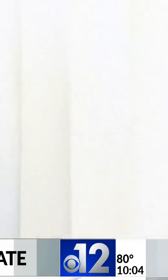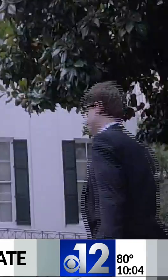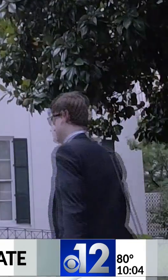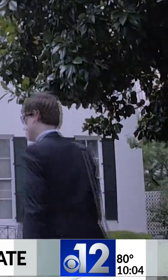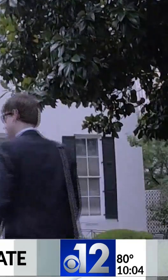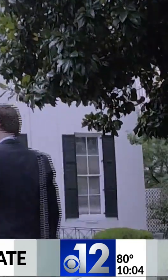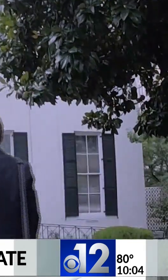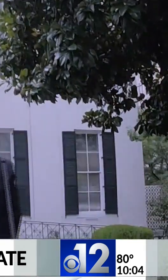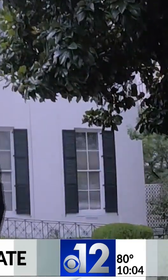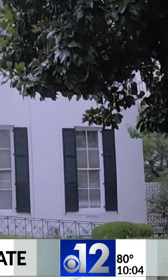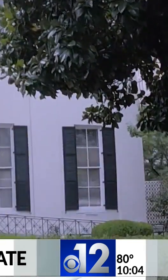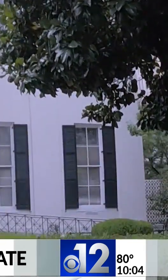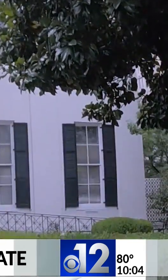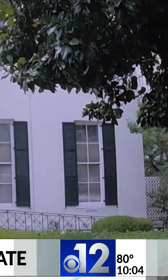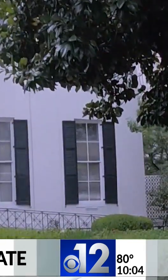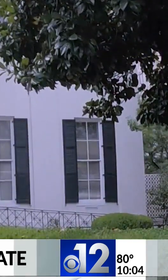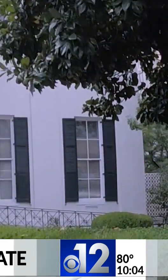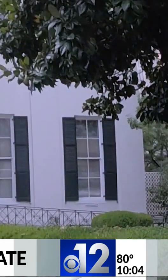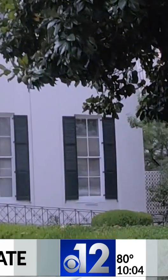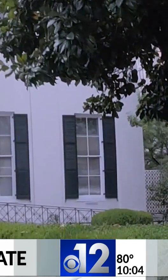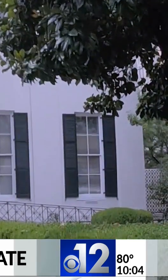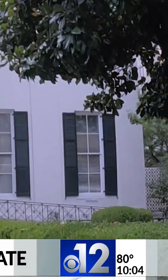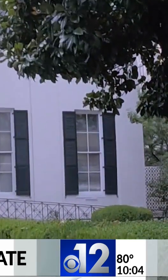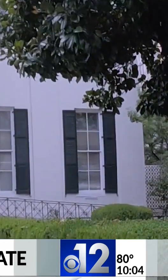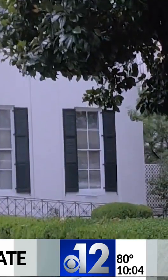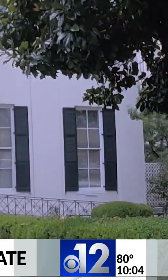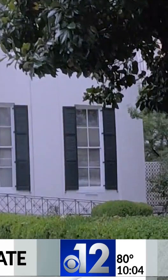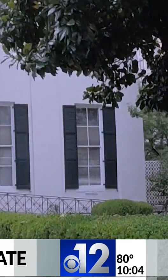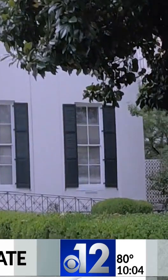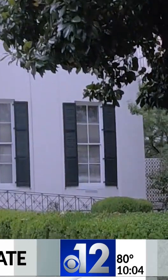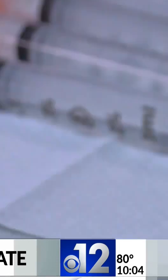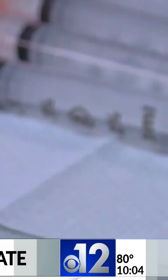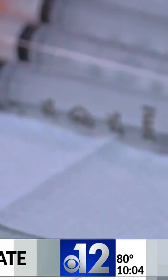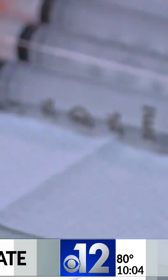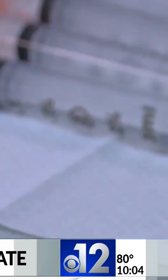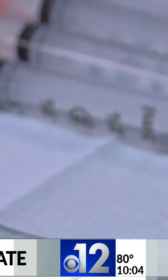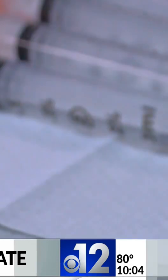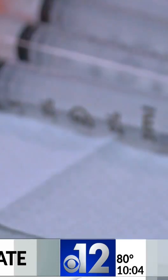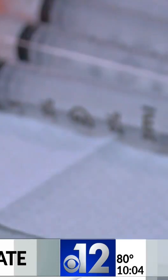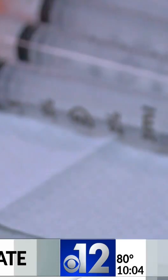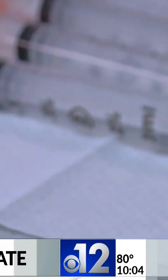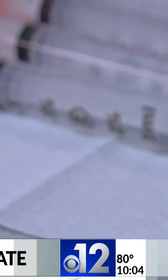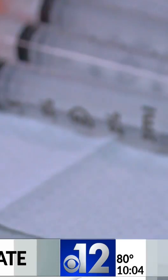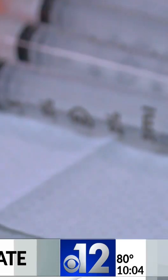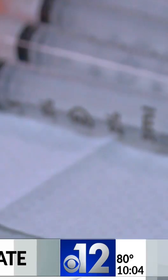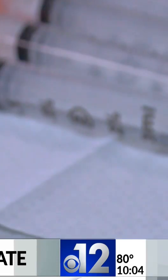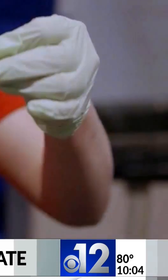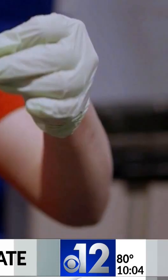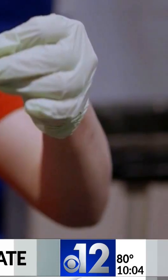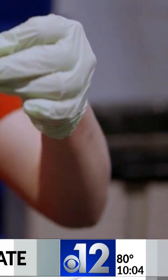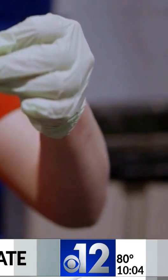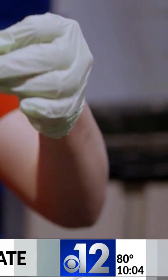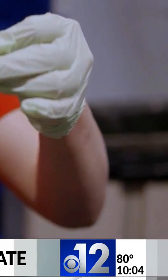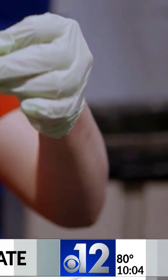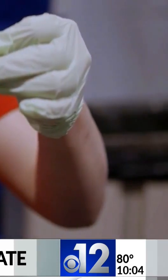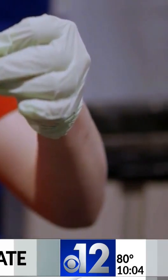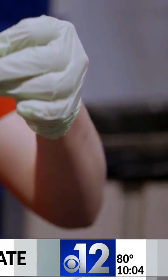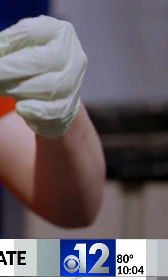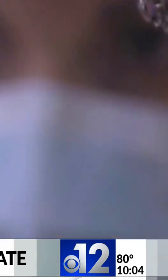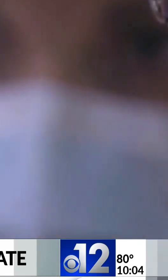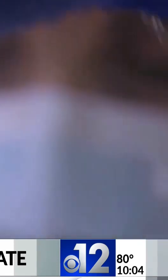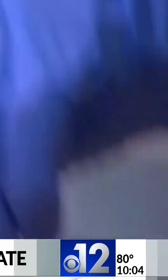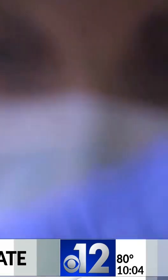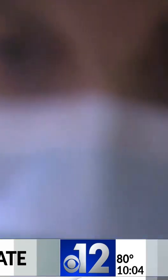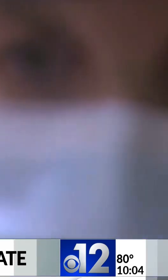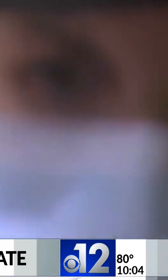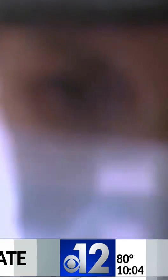Lumumba announced his requirements for the city employees to show proof of vaccinations or submit to COVID testing. Governor Reeves says he's